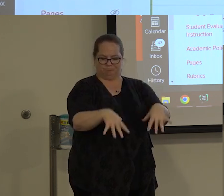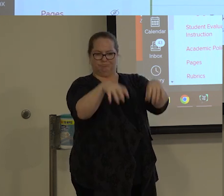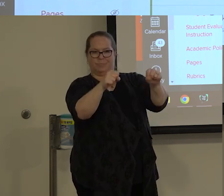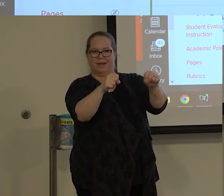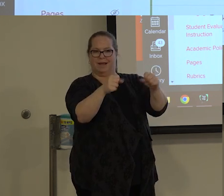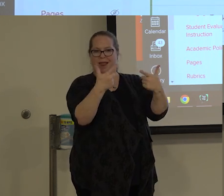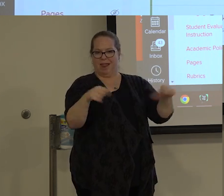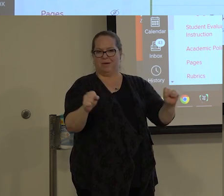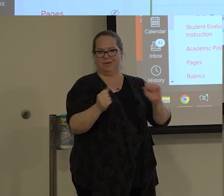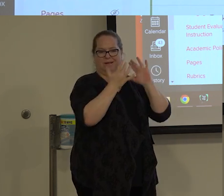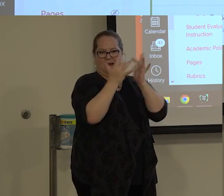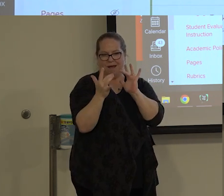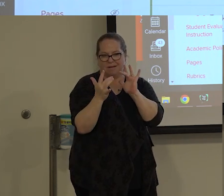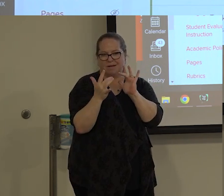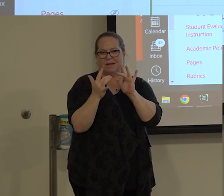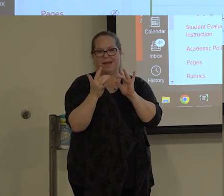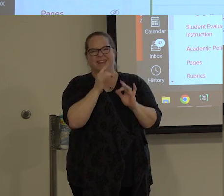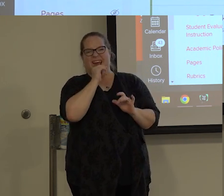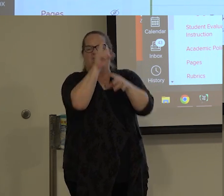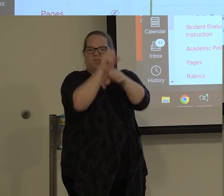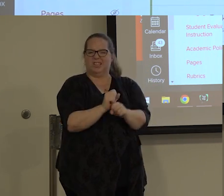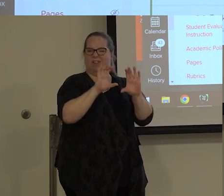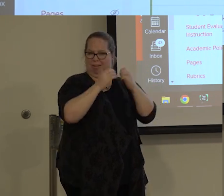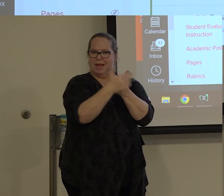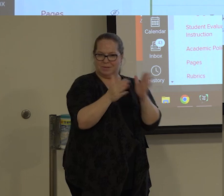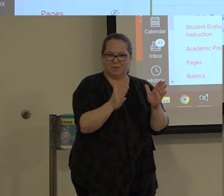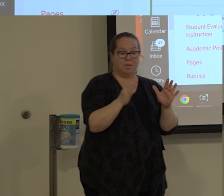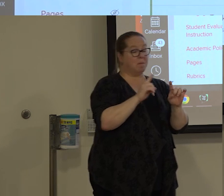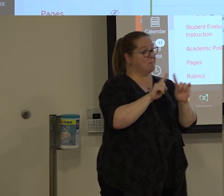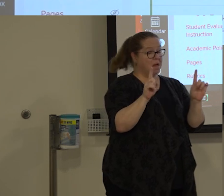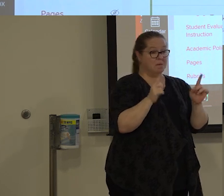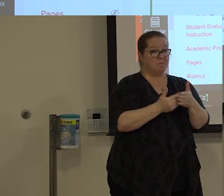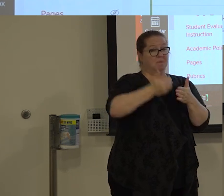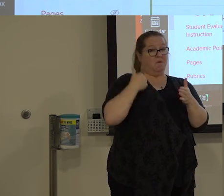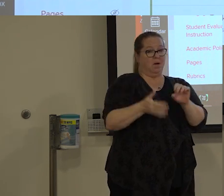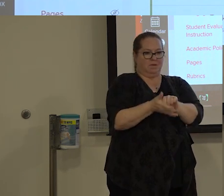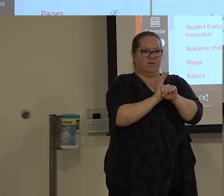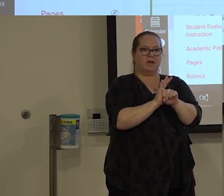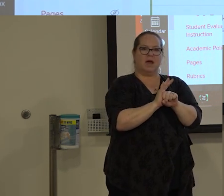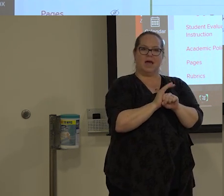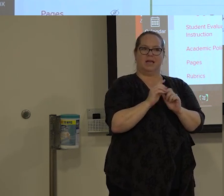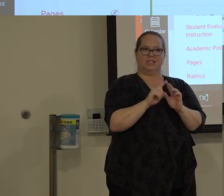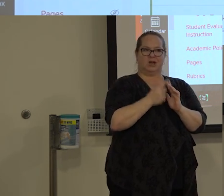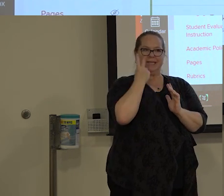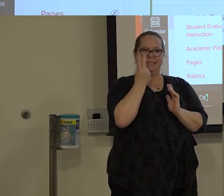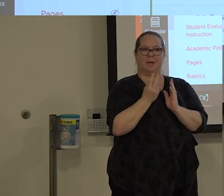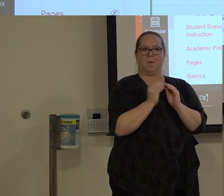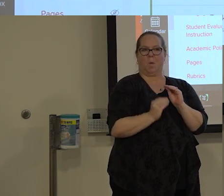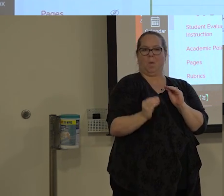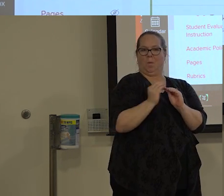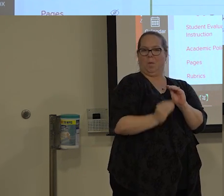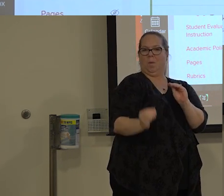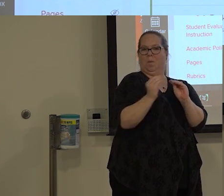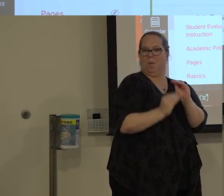take language courses online or not in a traditional classroom setting. But even before COVID-19, we were seeing a burgeoning demand for online French